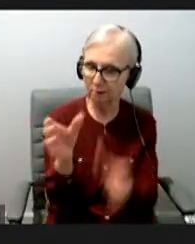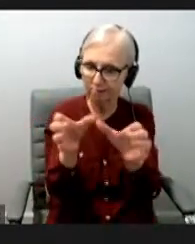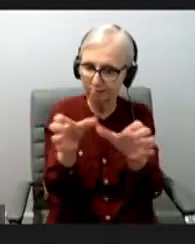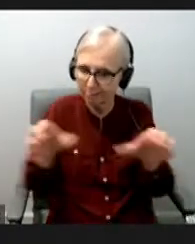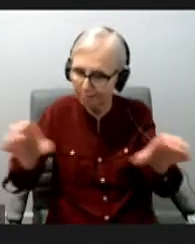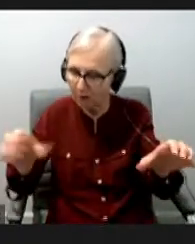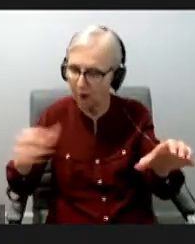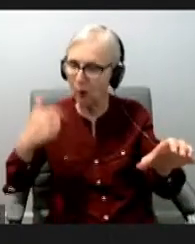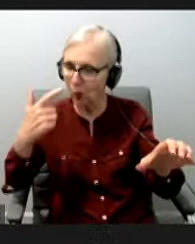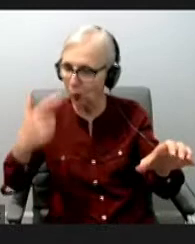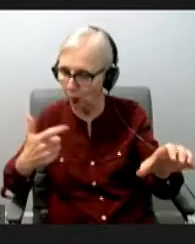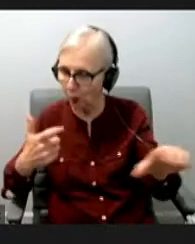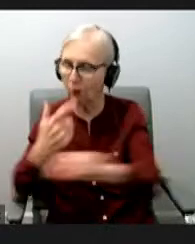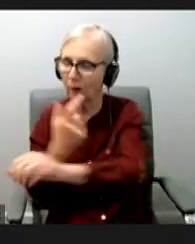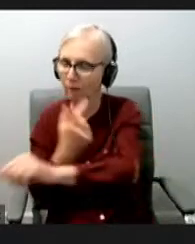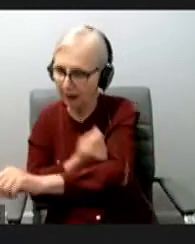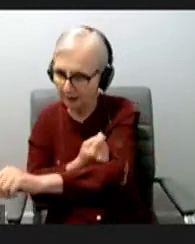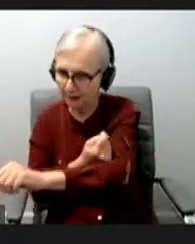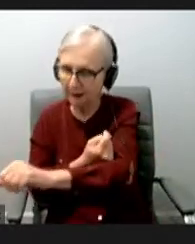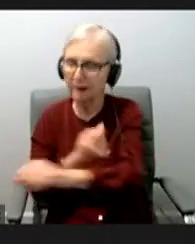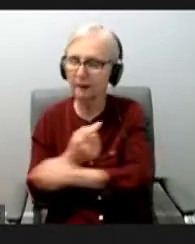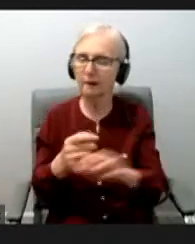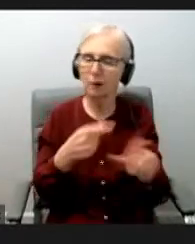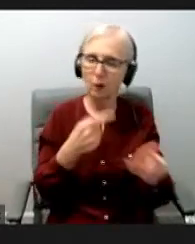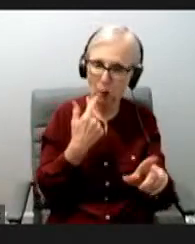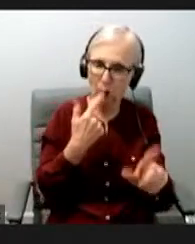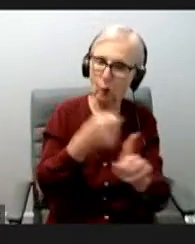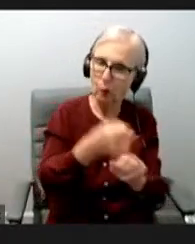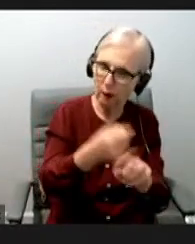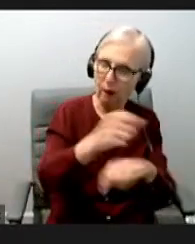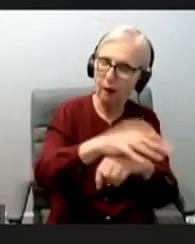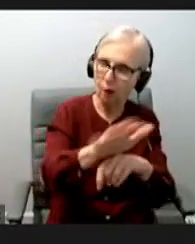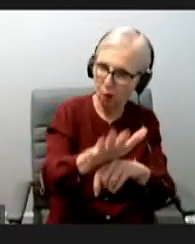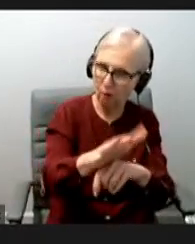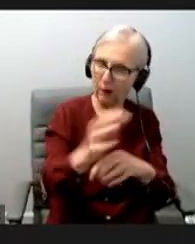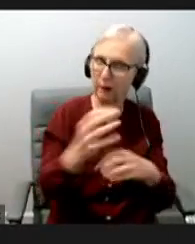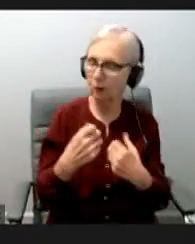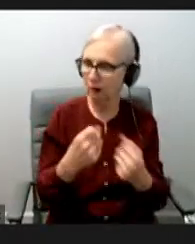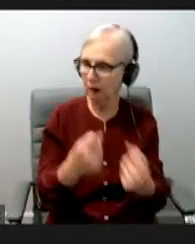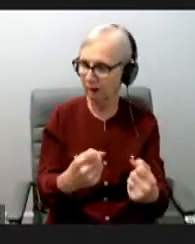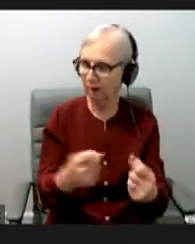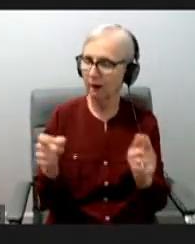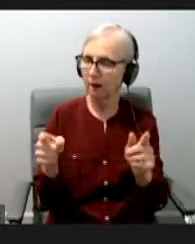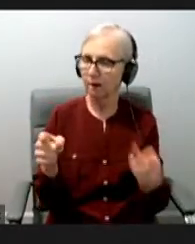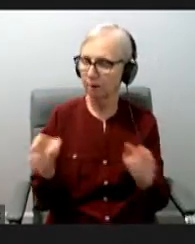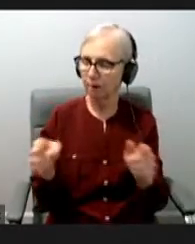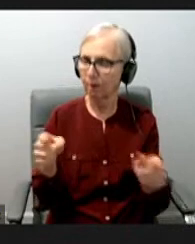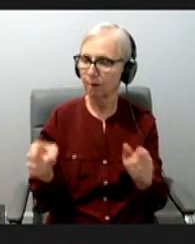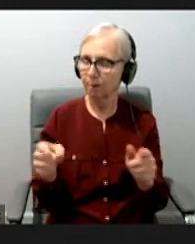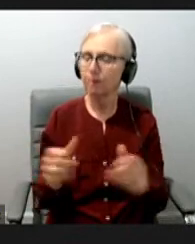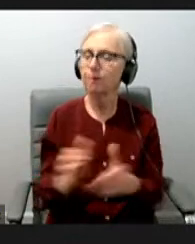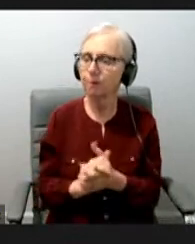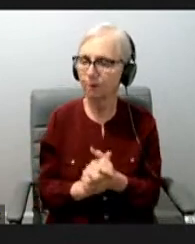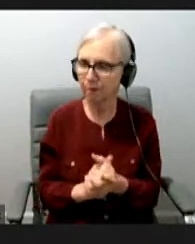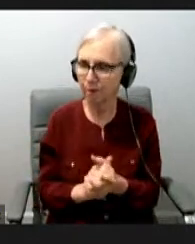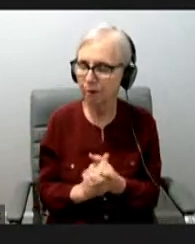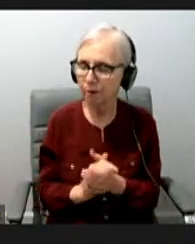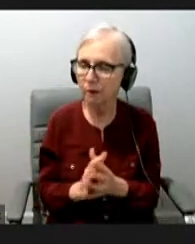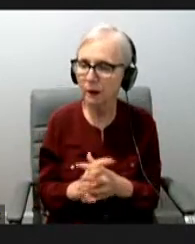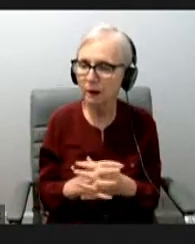information available, but I think that typical public health surveillance data is not really the best data to answer those questions.